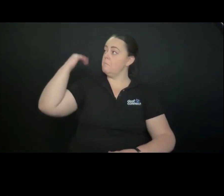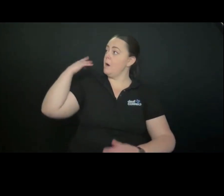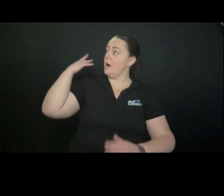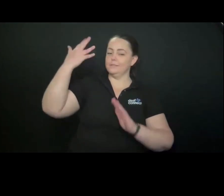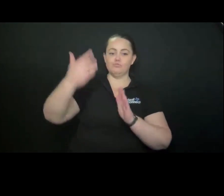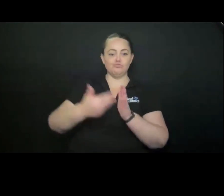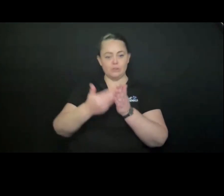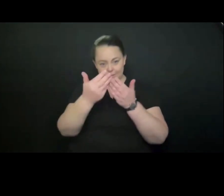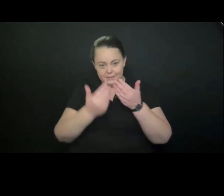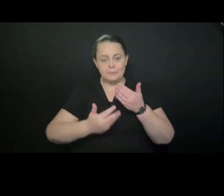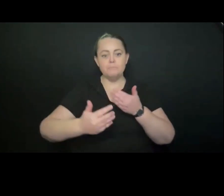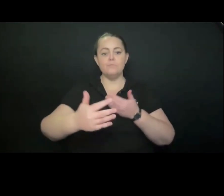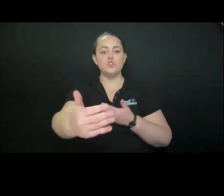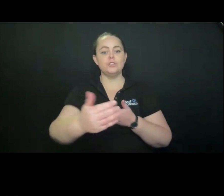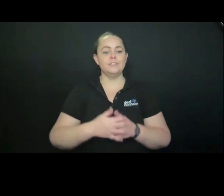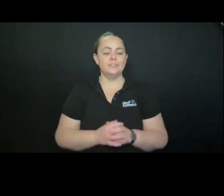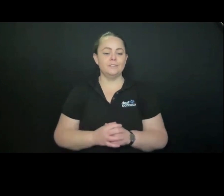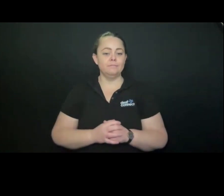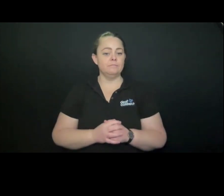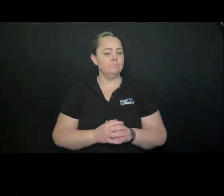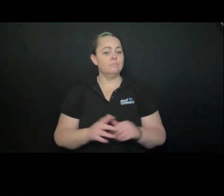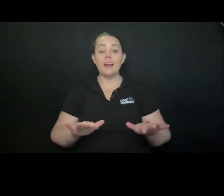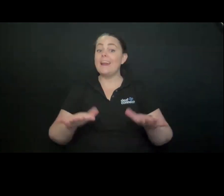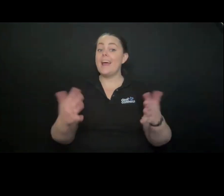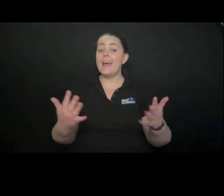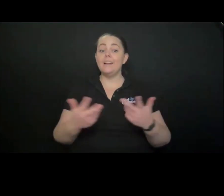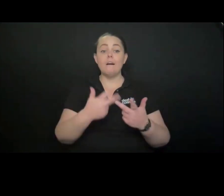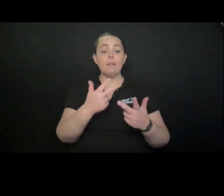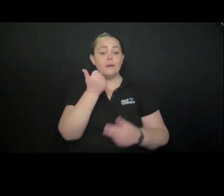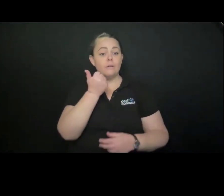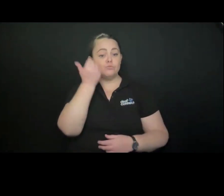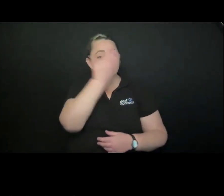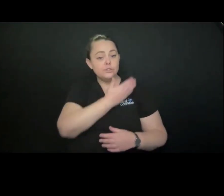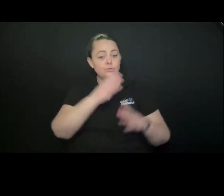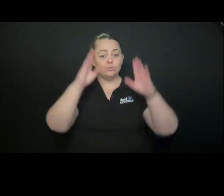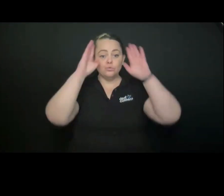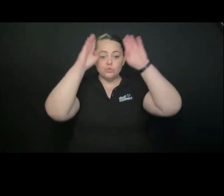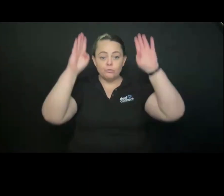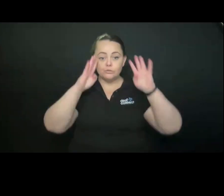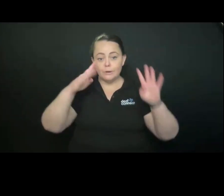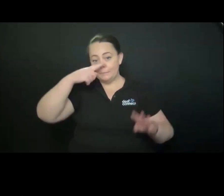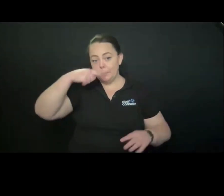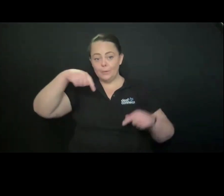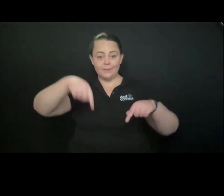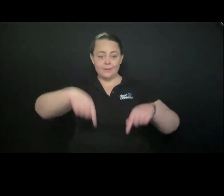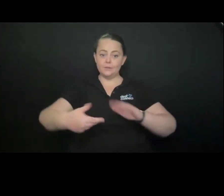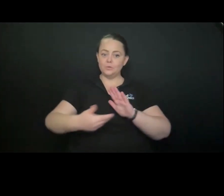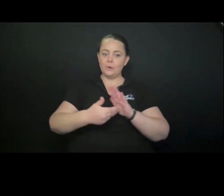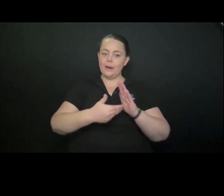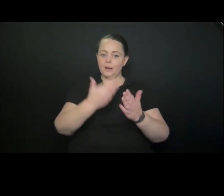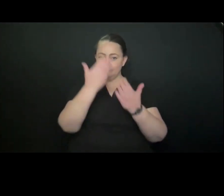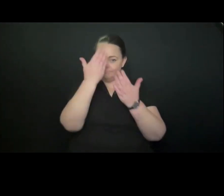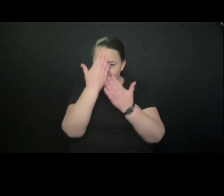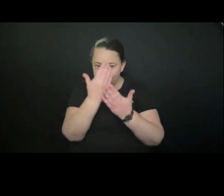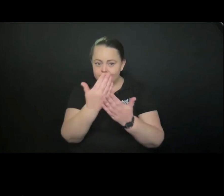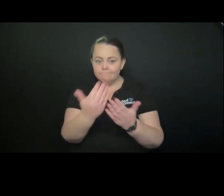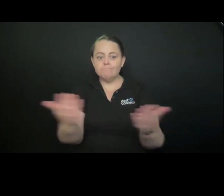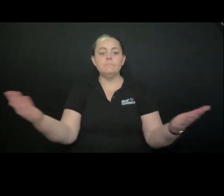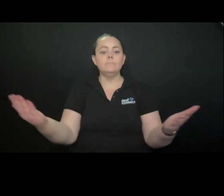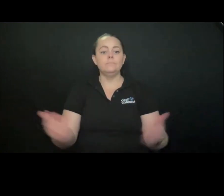present and emerging, and also extend that respect to any Aboriginal and Torres Strait Islanders that are here with us